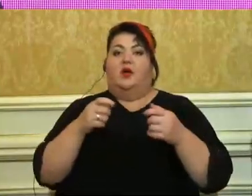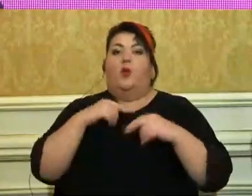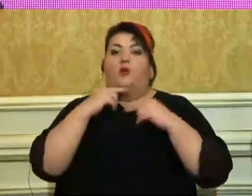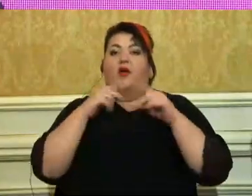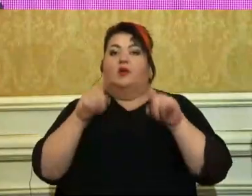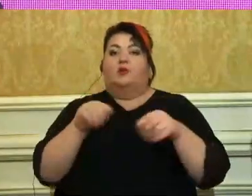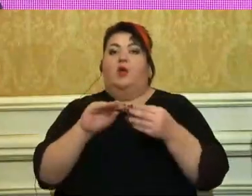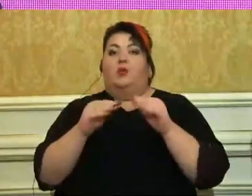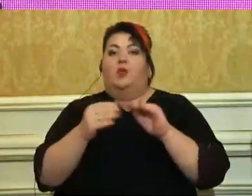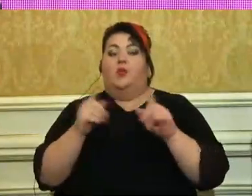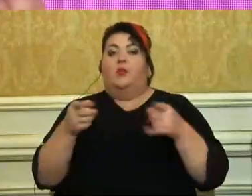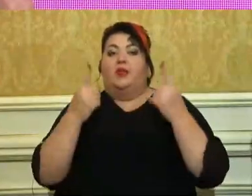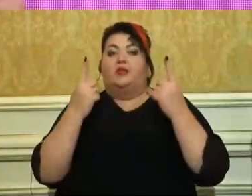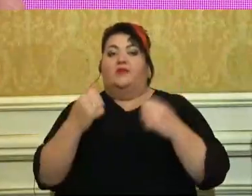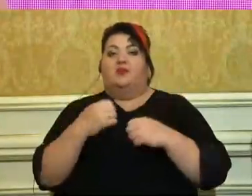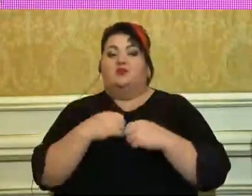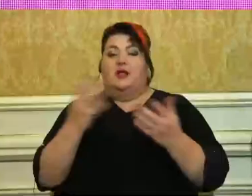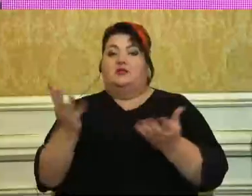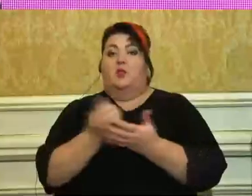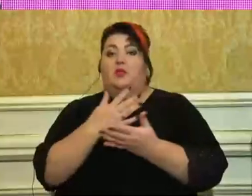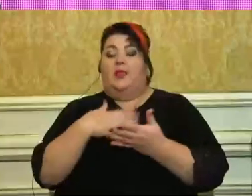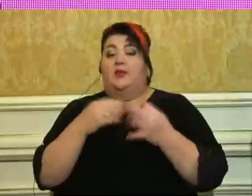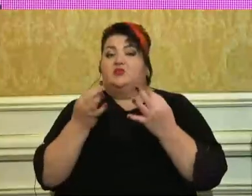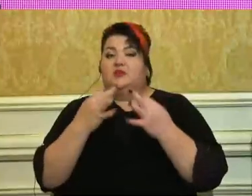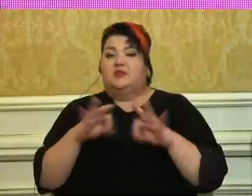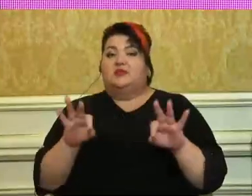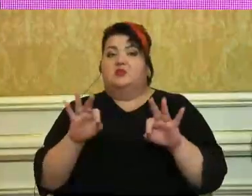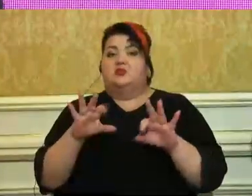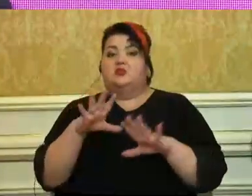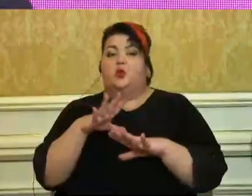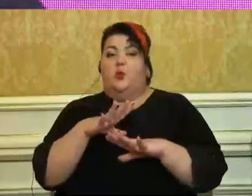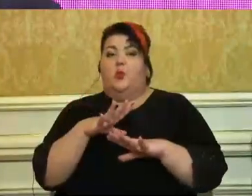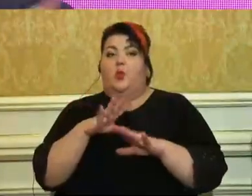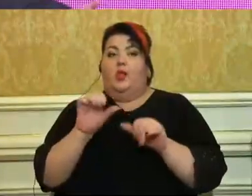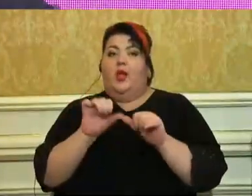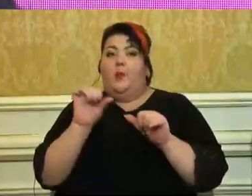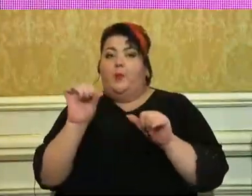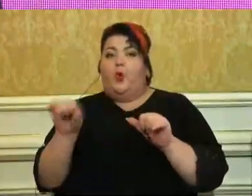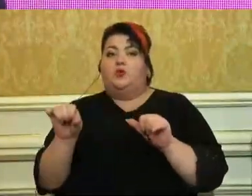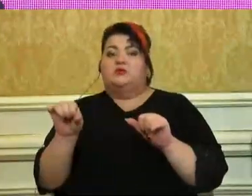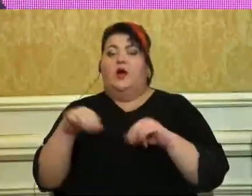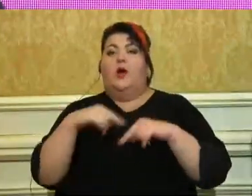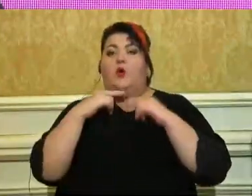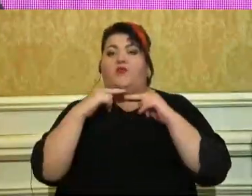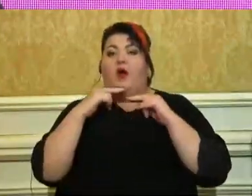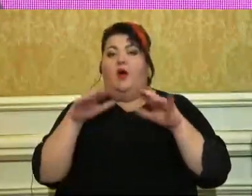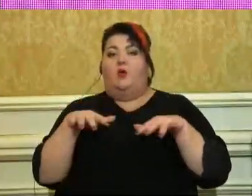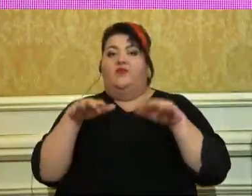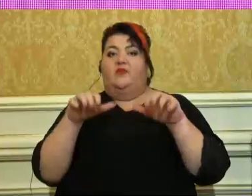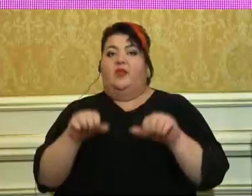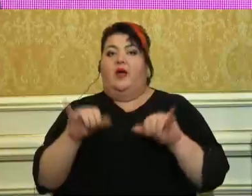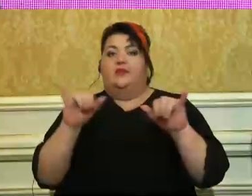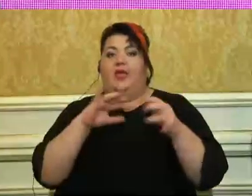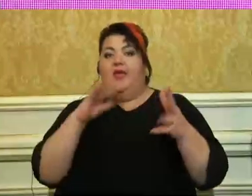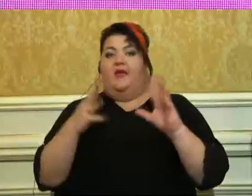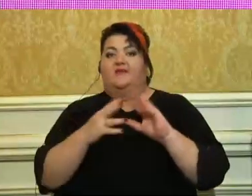lot of attention to the problems that, unfortunately, with gaining the independence, have been outside of the focus of